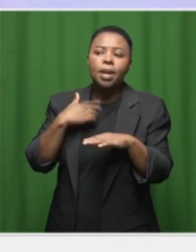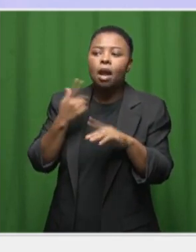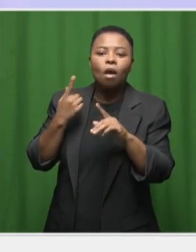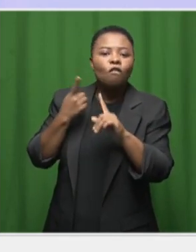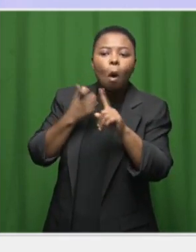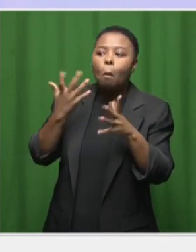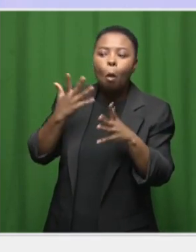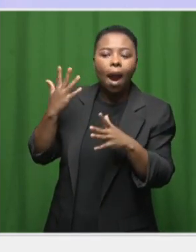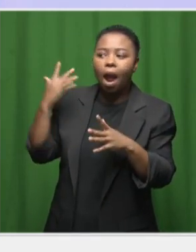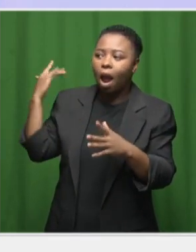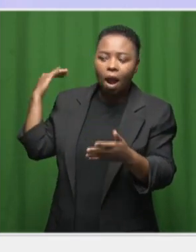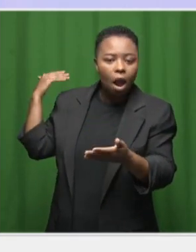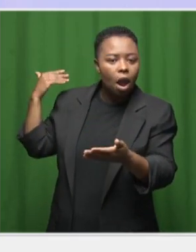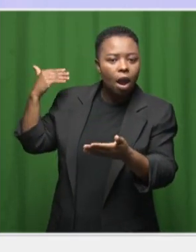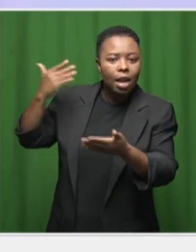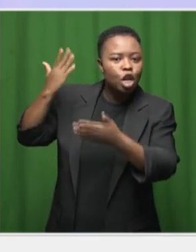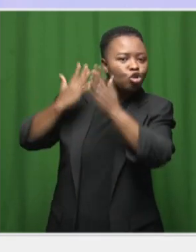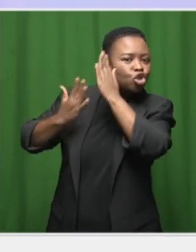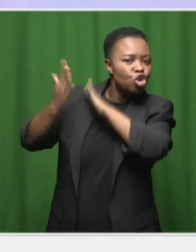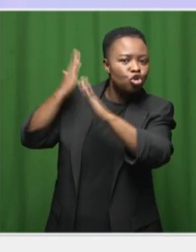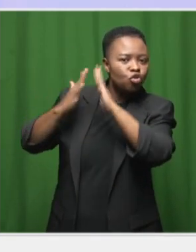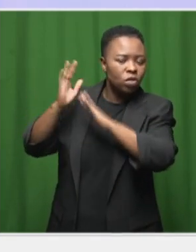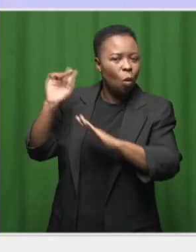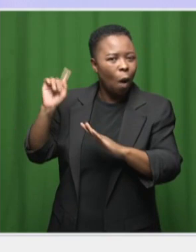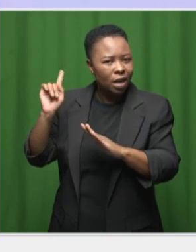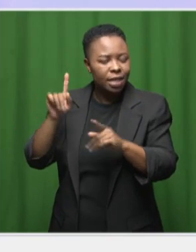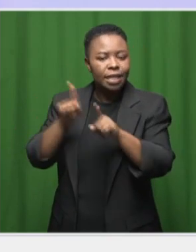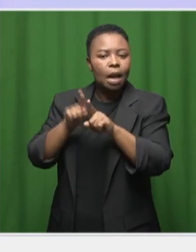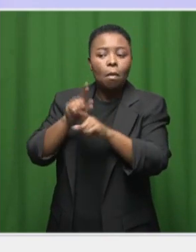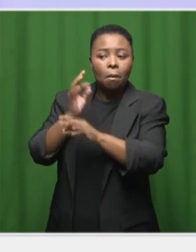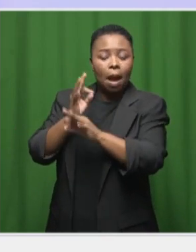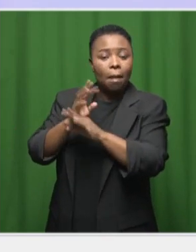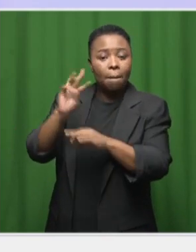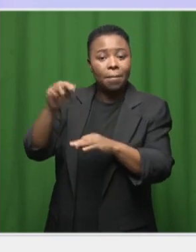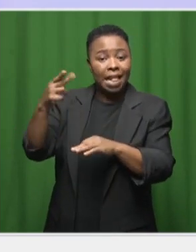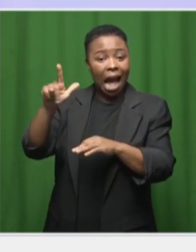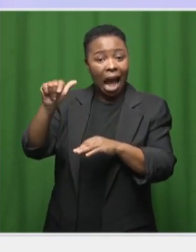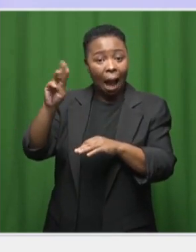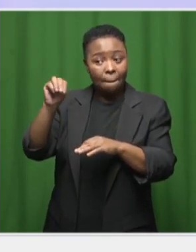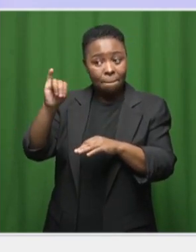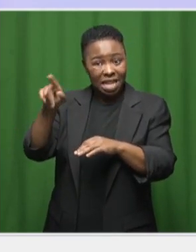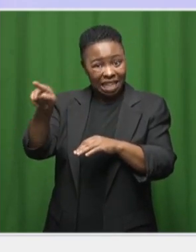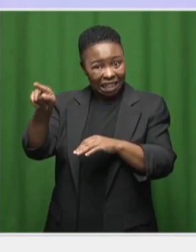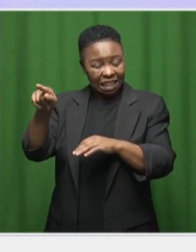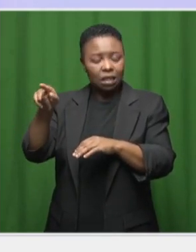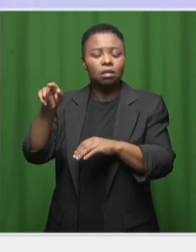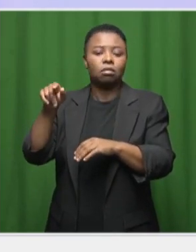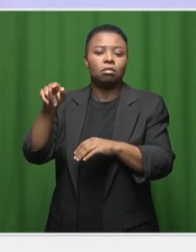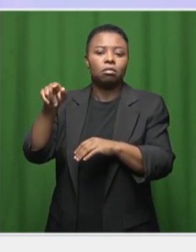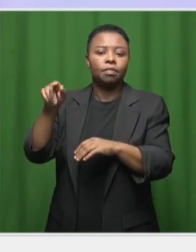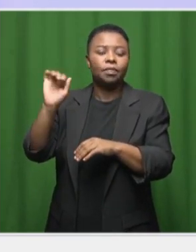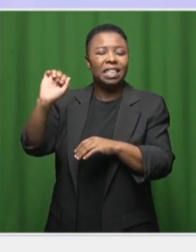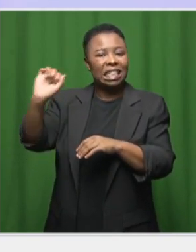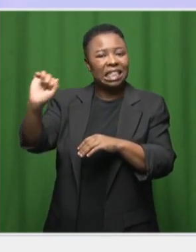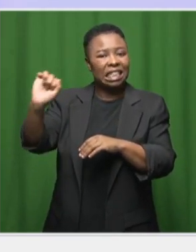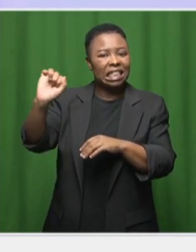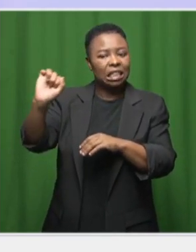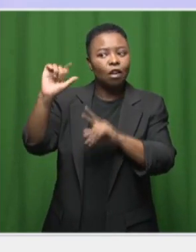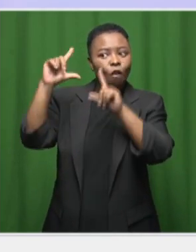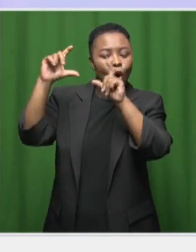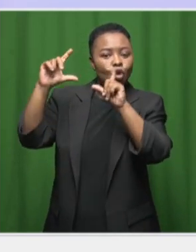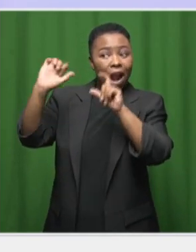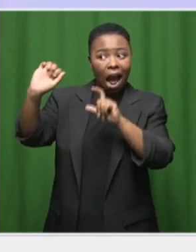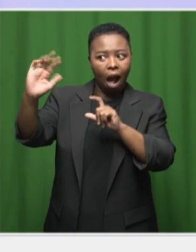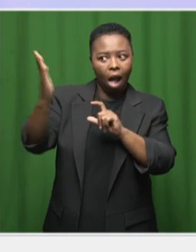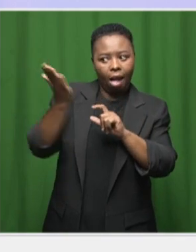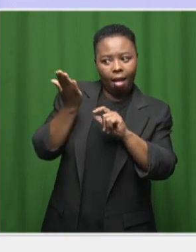from, and specifically Ubabu Mhlambi, how he has used his photography